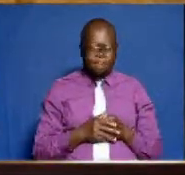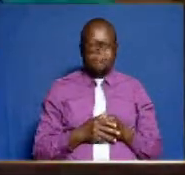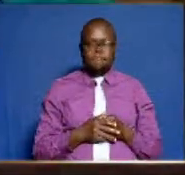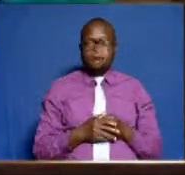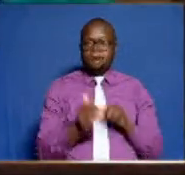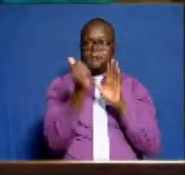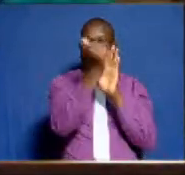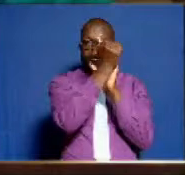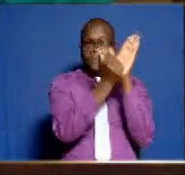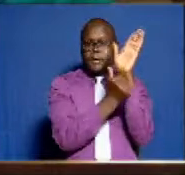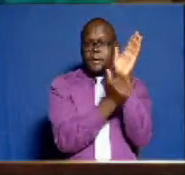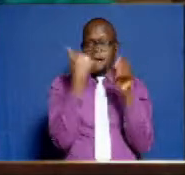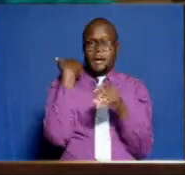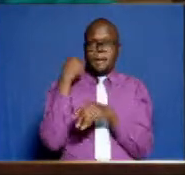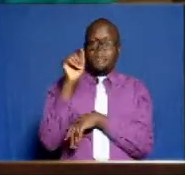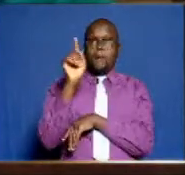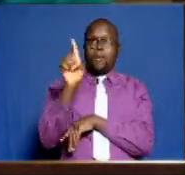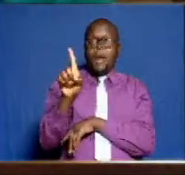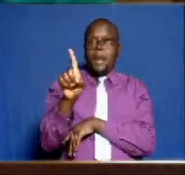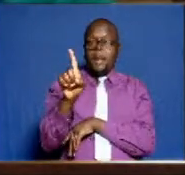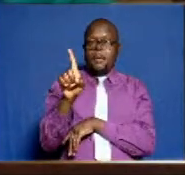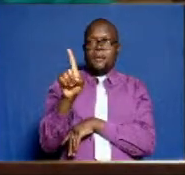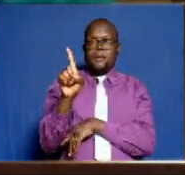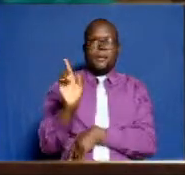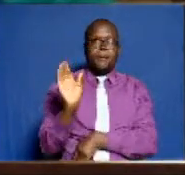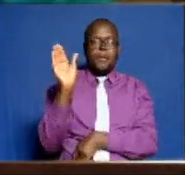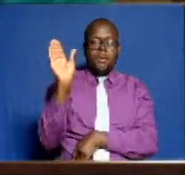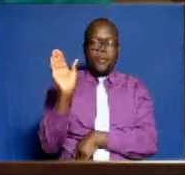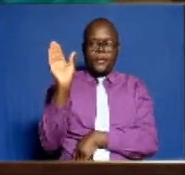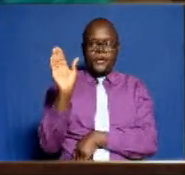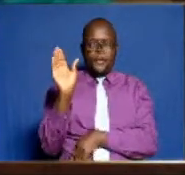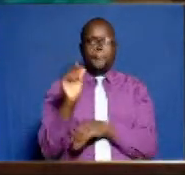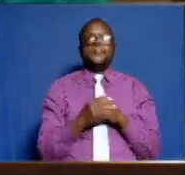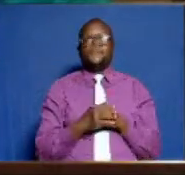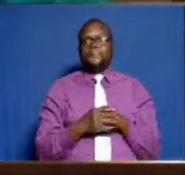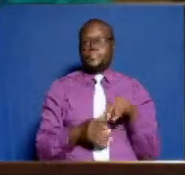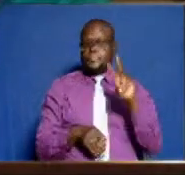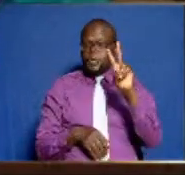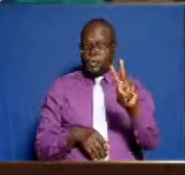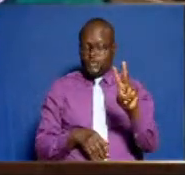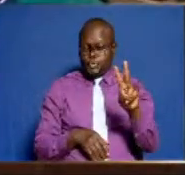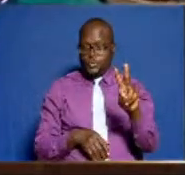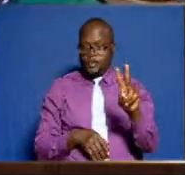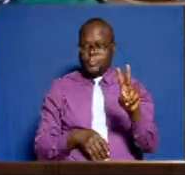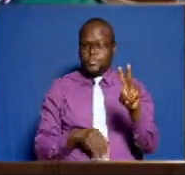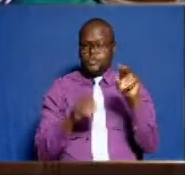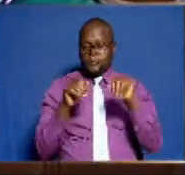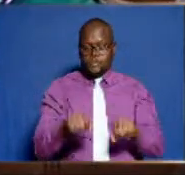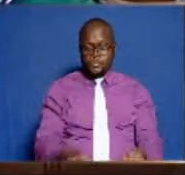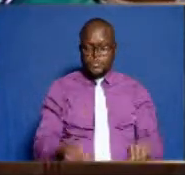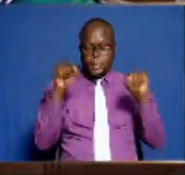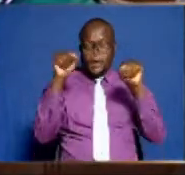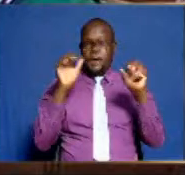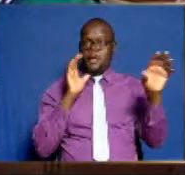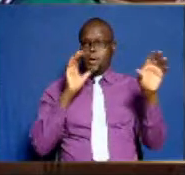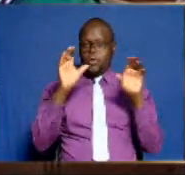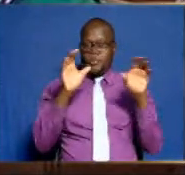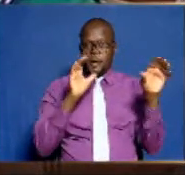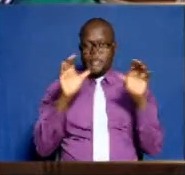Order number 1, administration of oath. Order number 2, communication from the